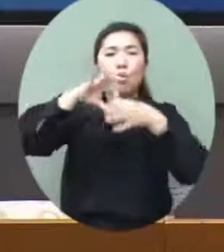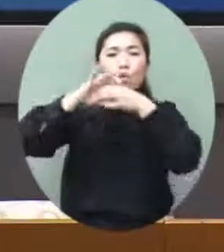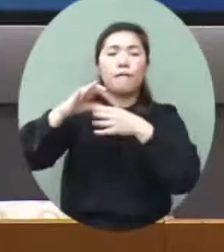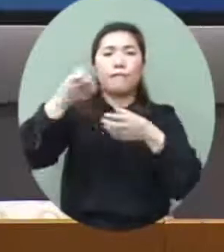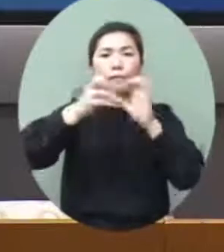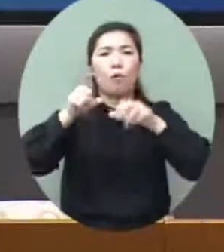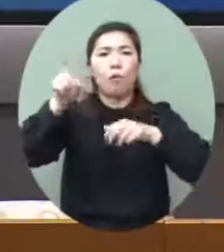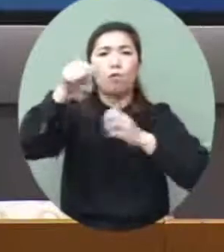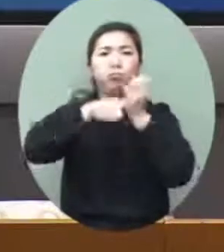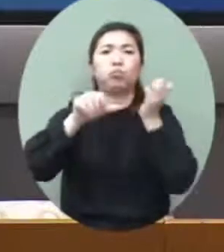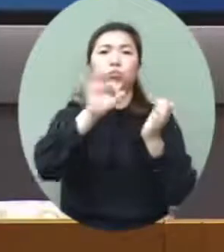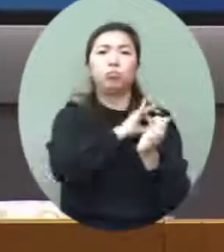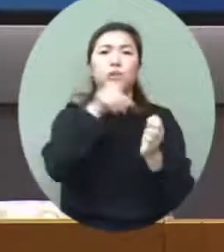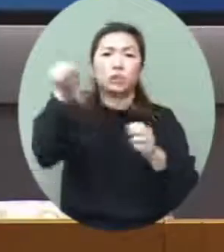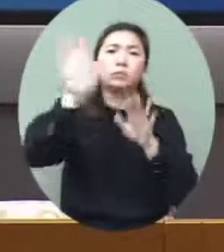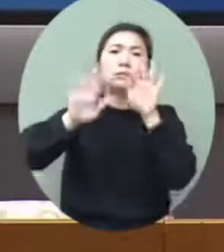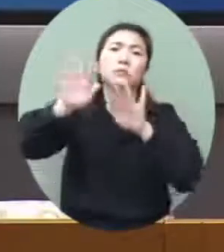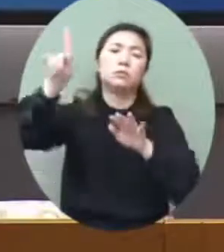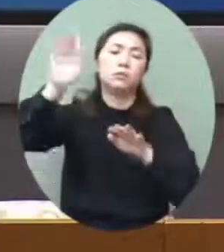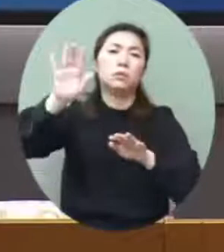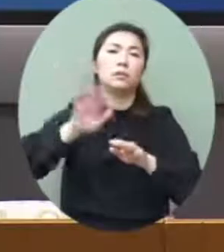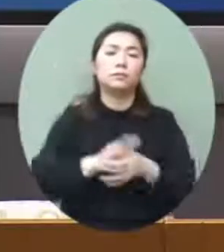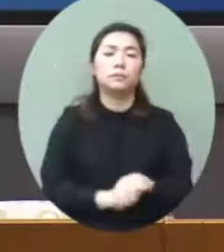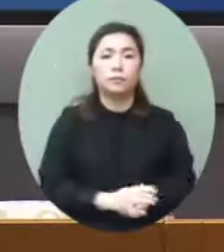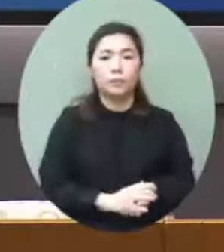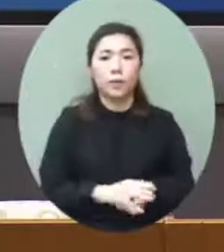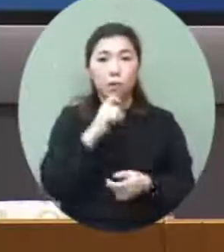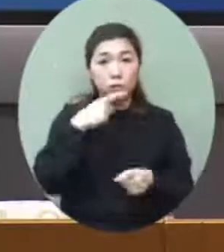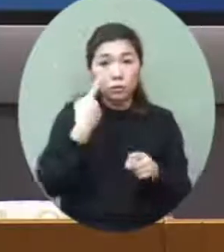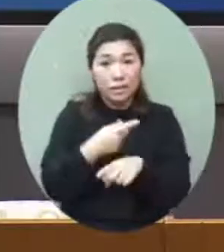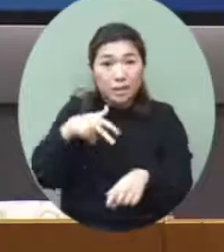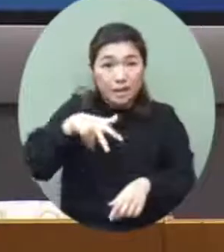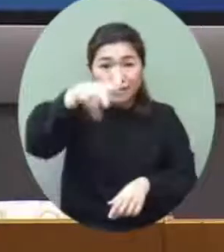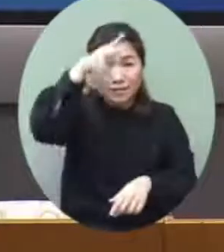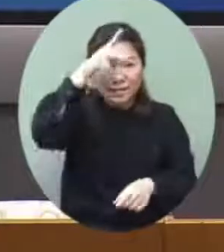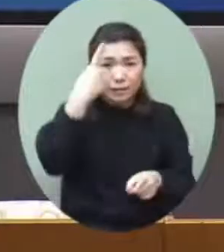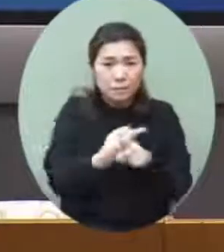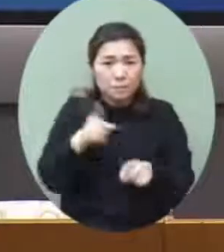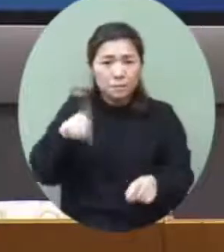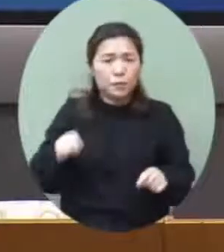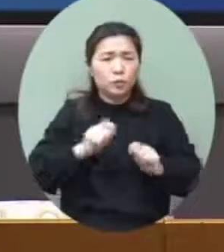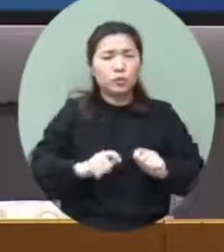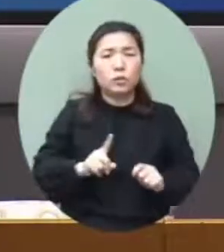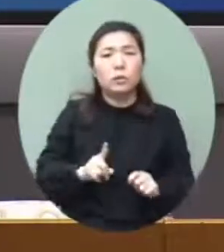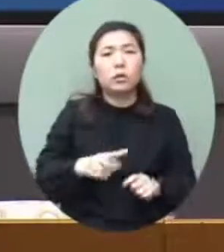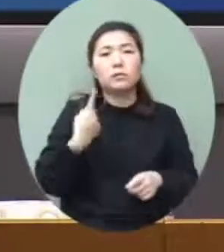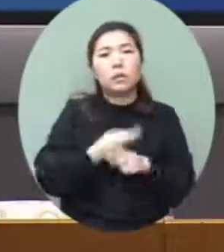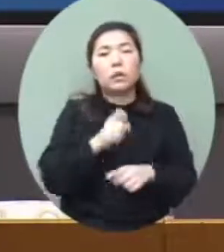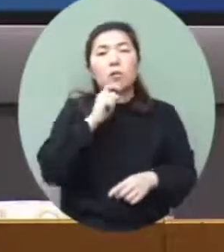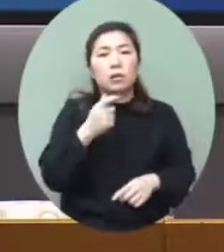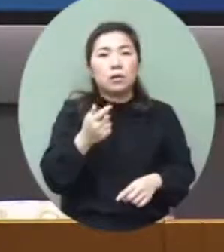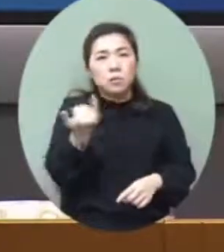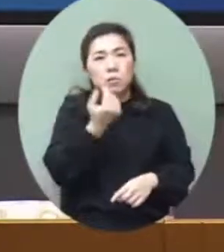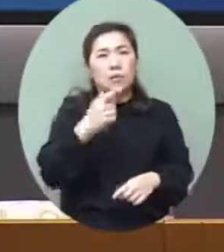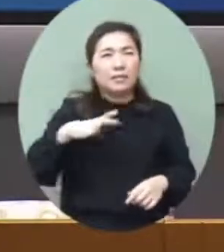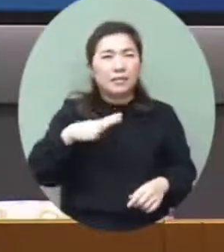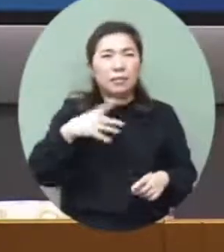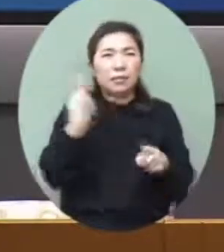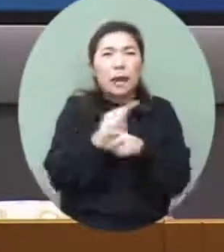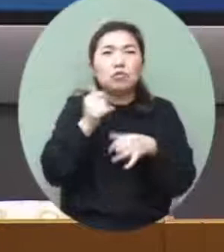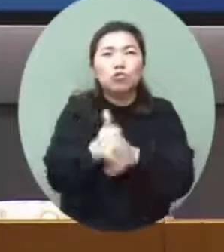And the different arrangement for people under different